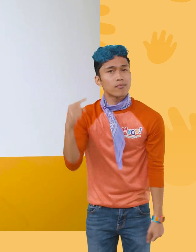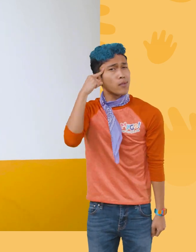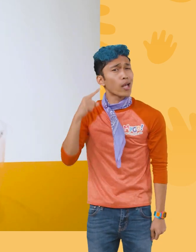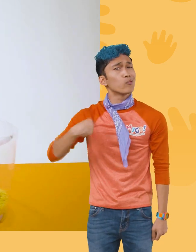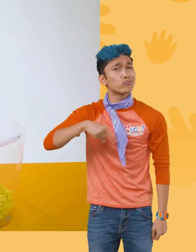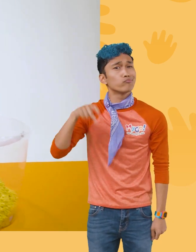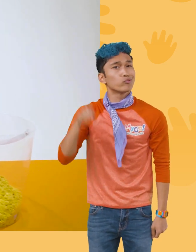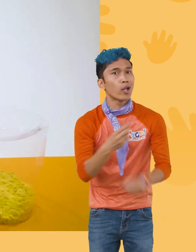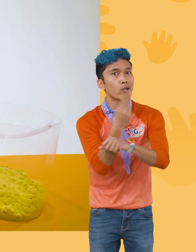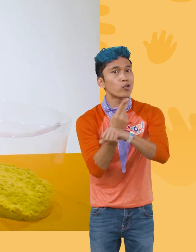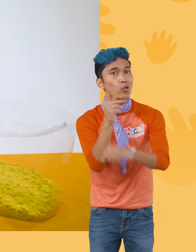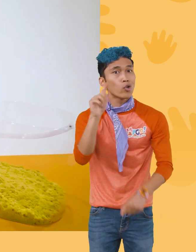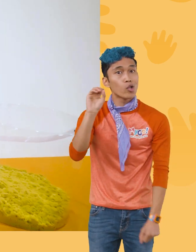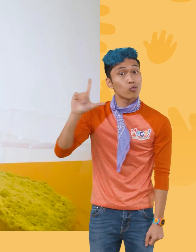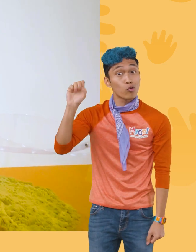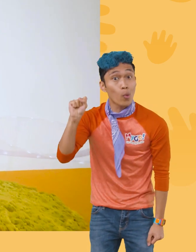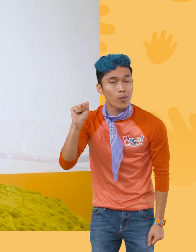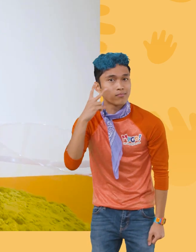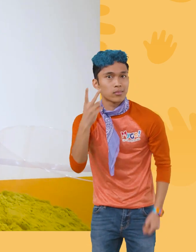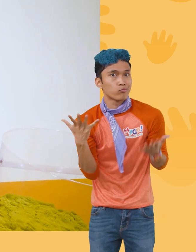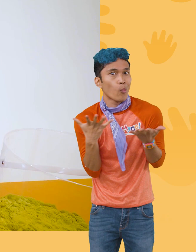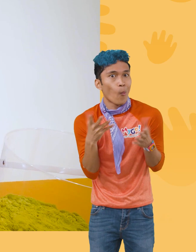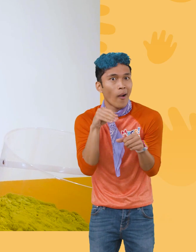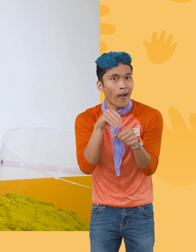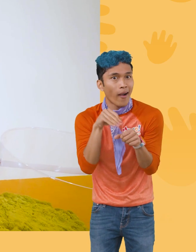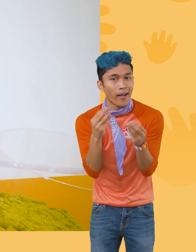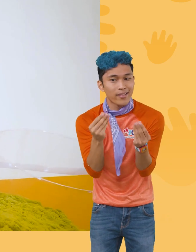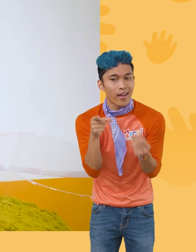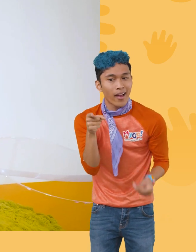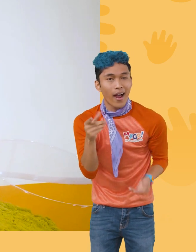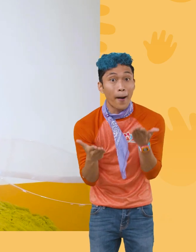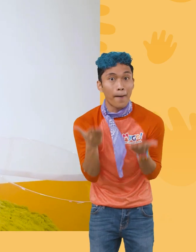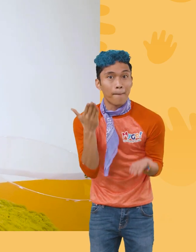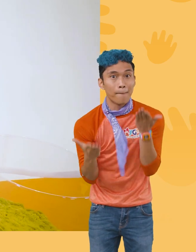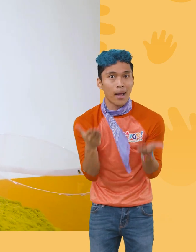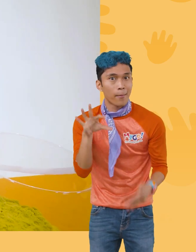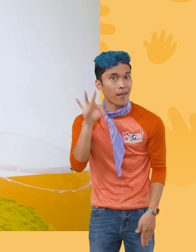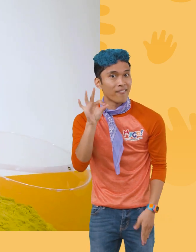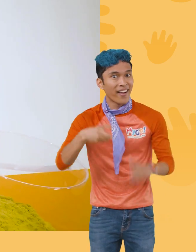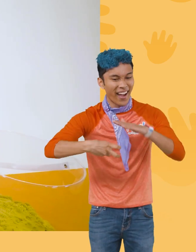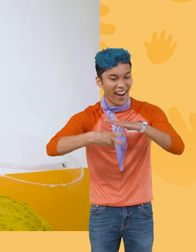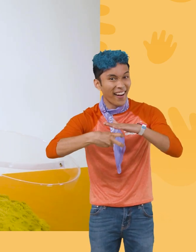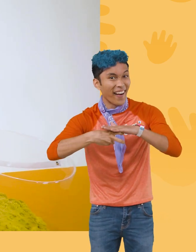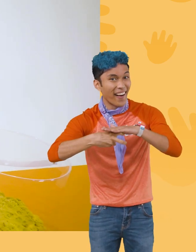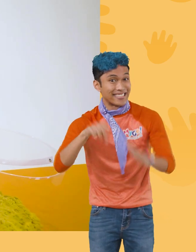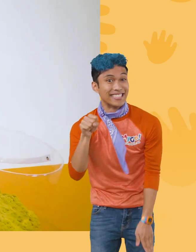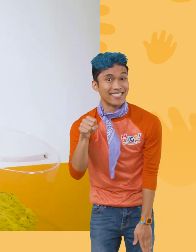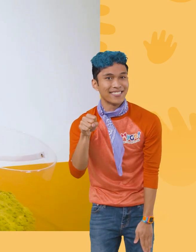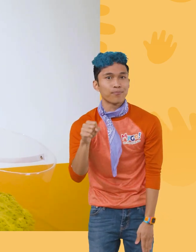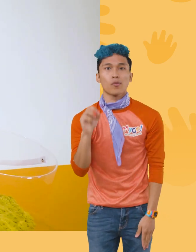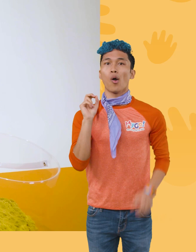we should use some of our tools to see what's inside the sand, and maybe we'll find a fossil.